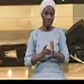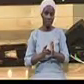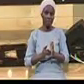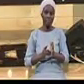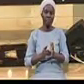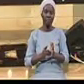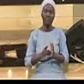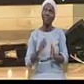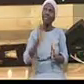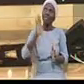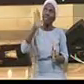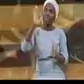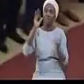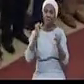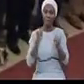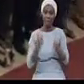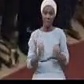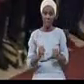His power